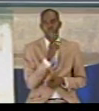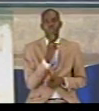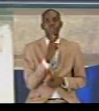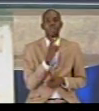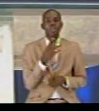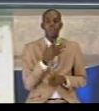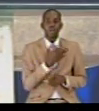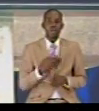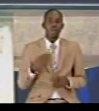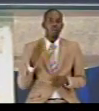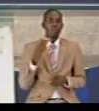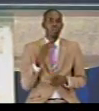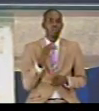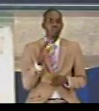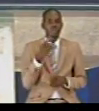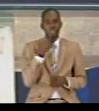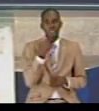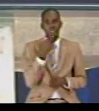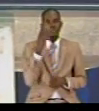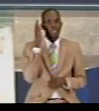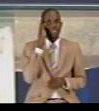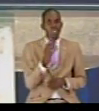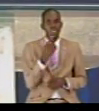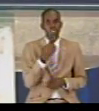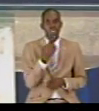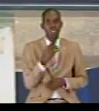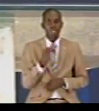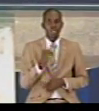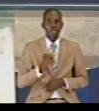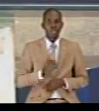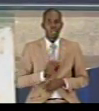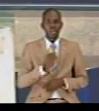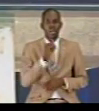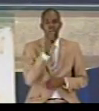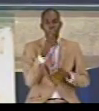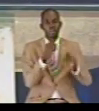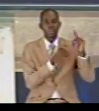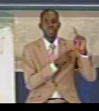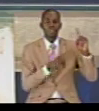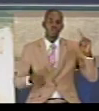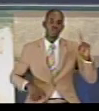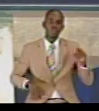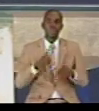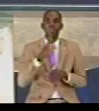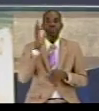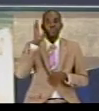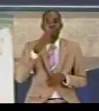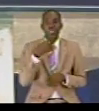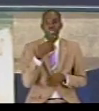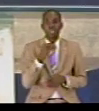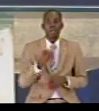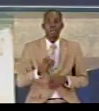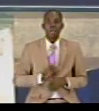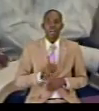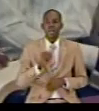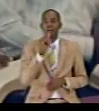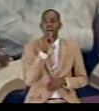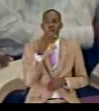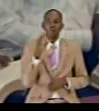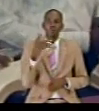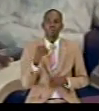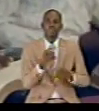I am the Lord's. Your testimony will be clear. You'll say, I am of the